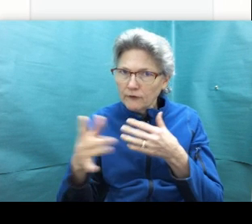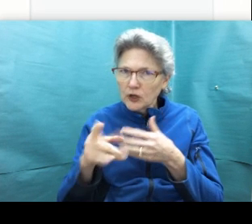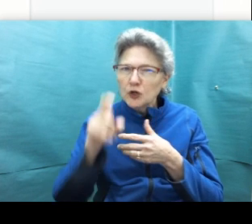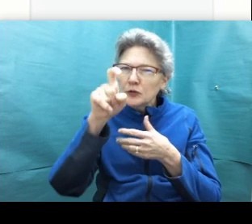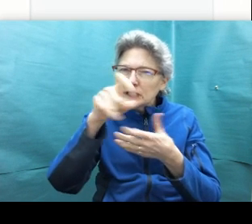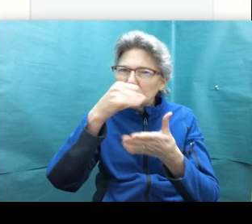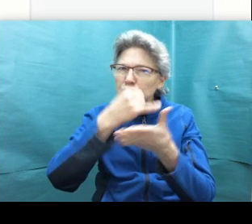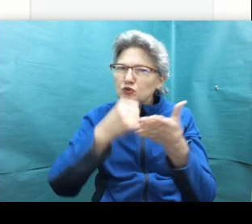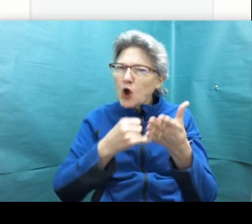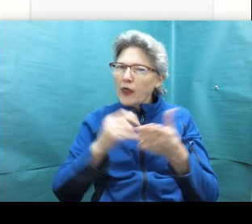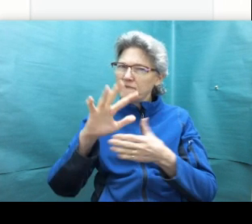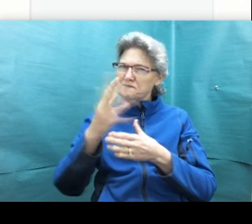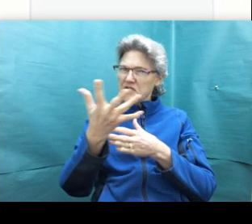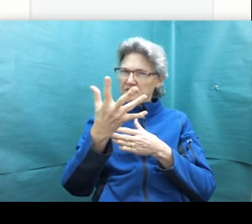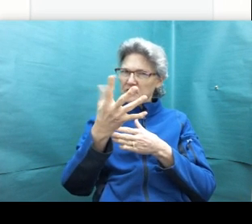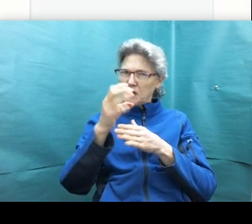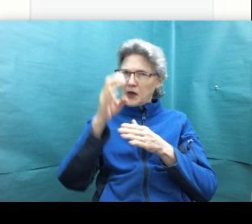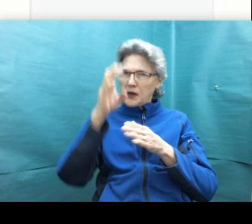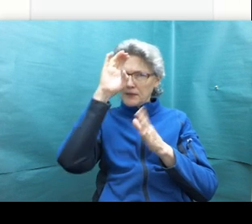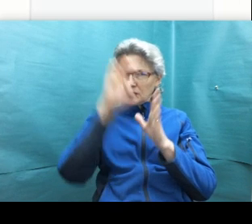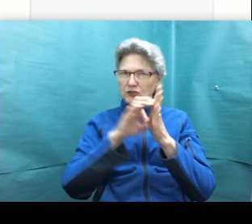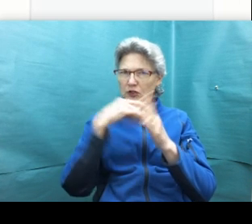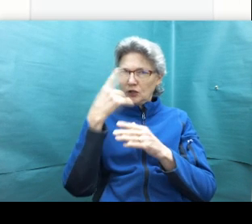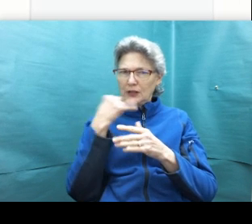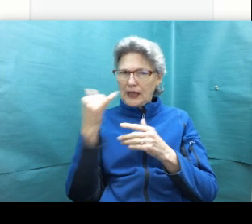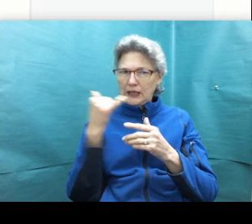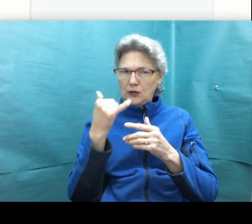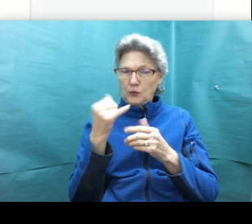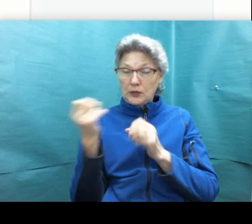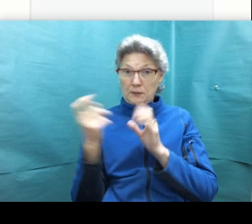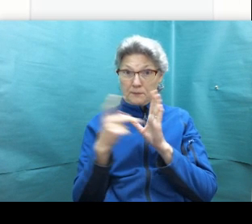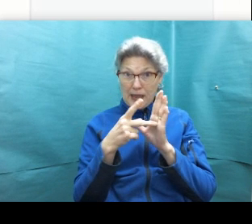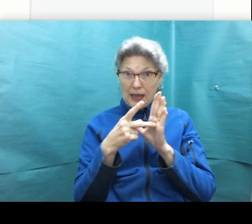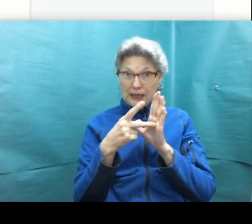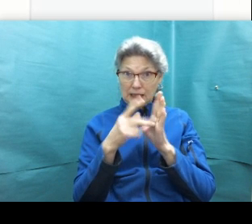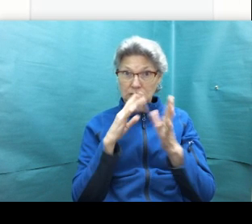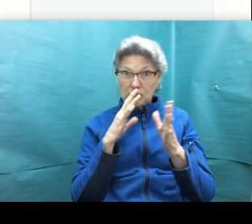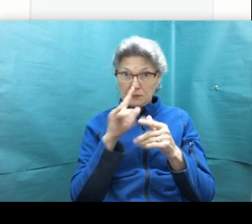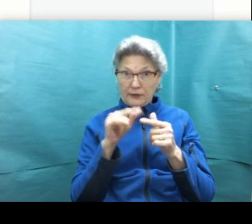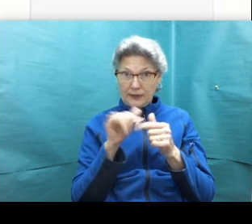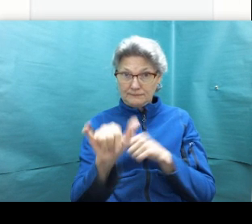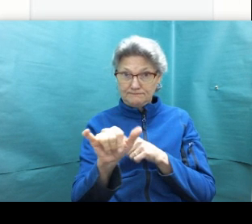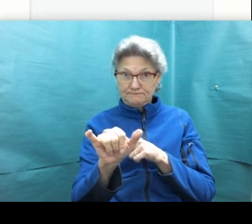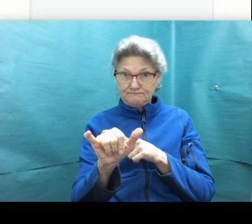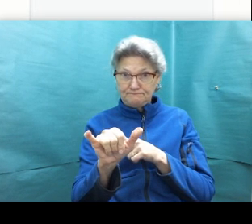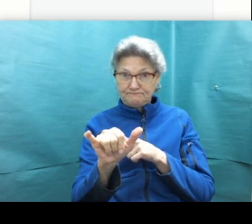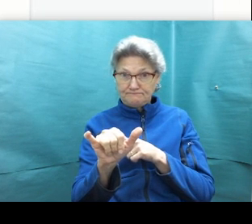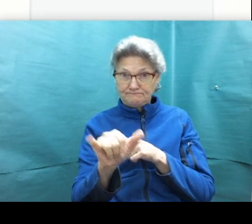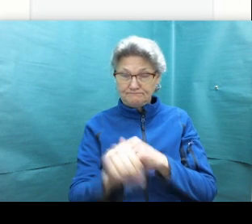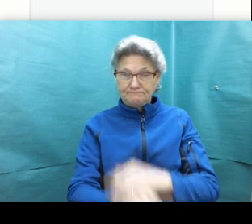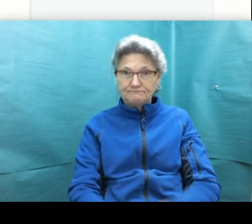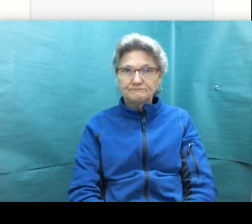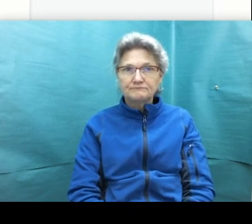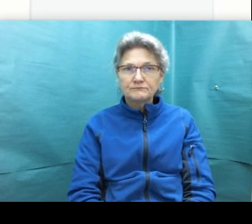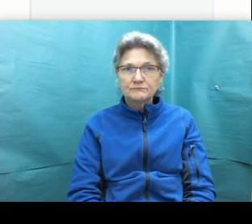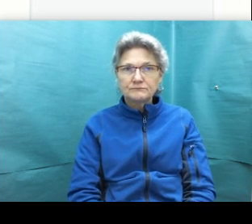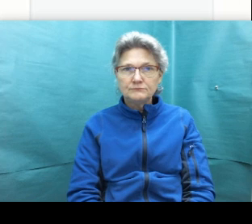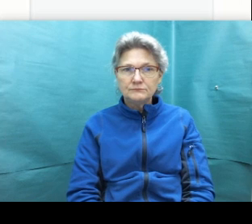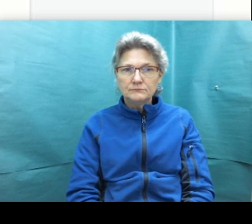and draw what the 5th figure would look like. We're going to come back and talk about it.